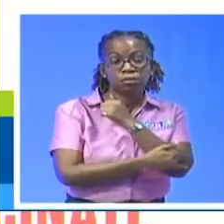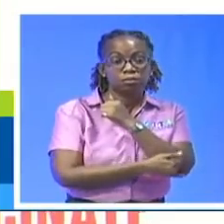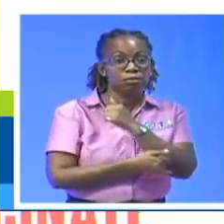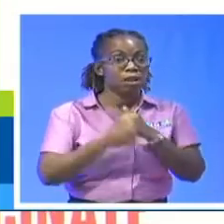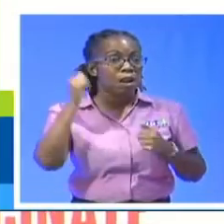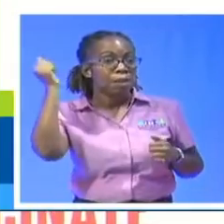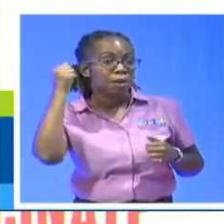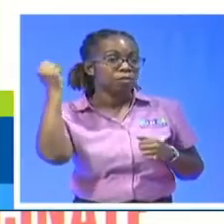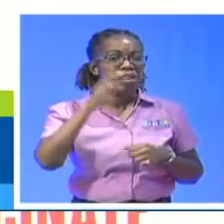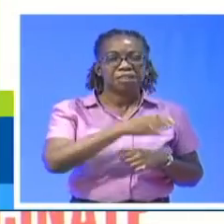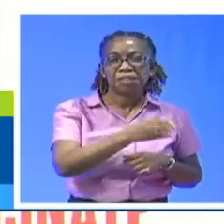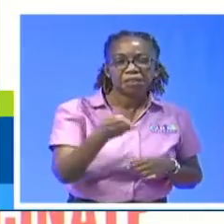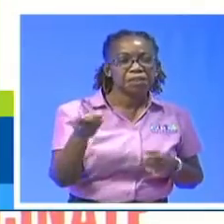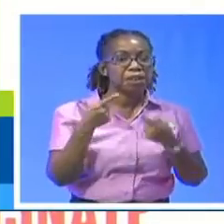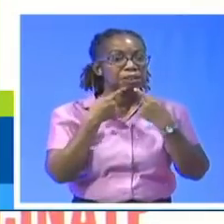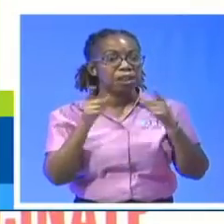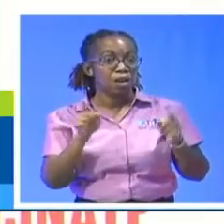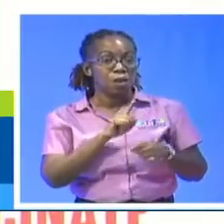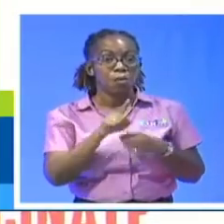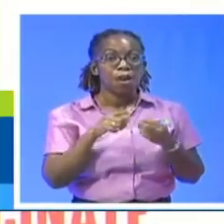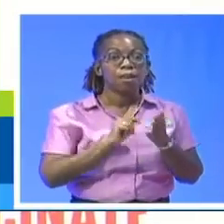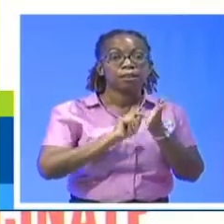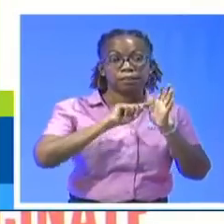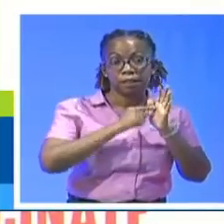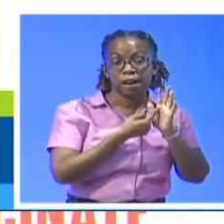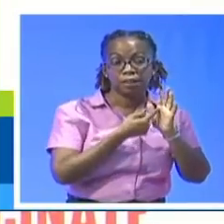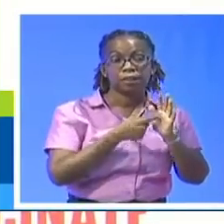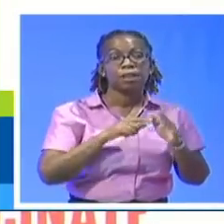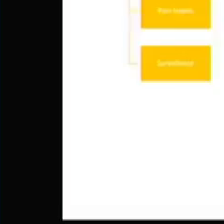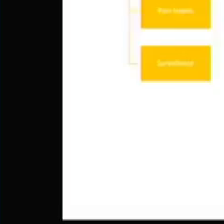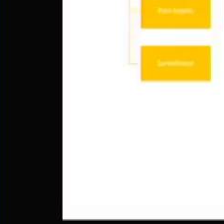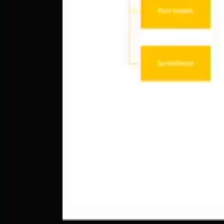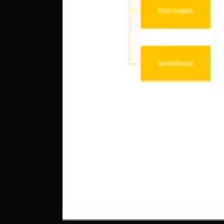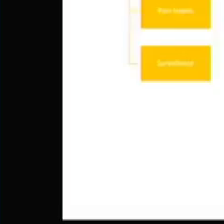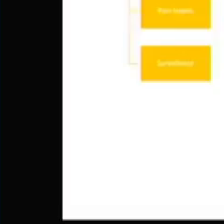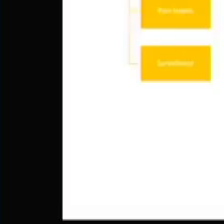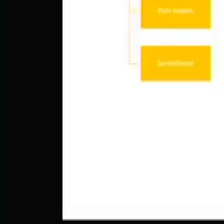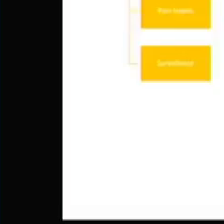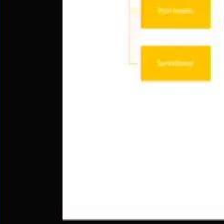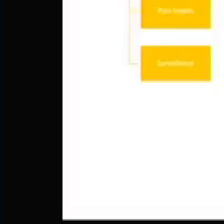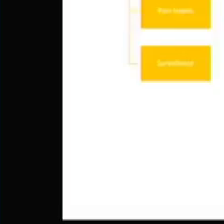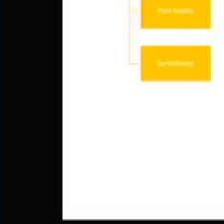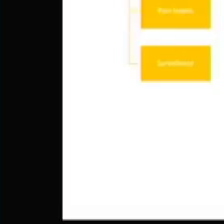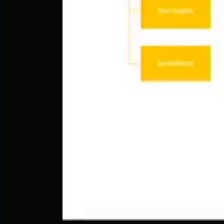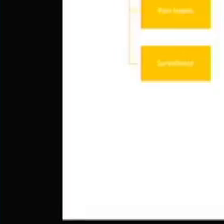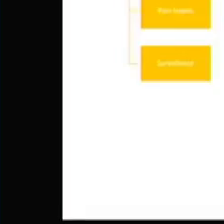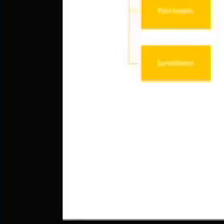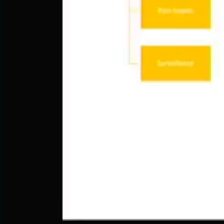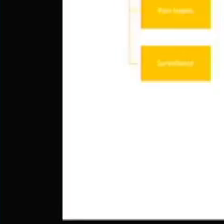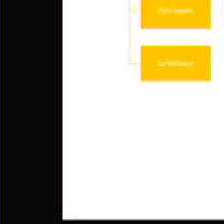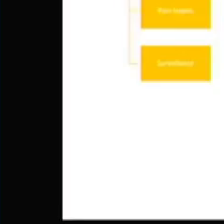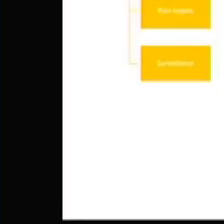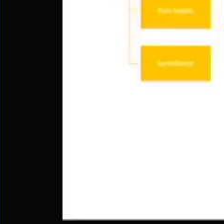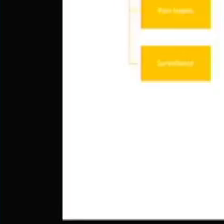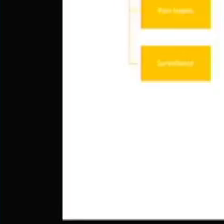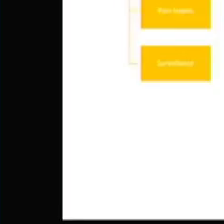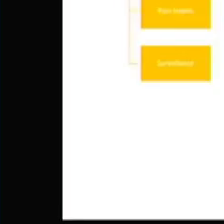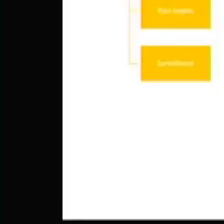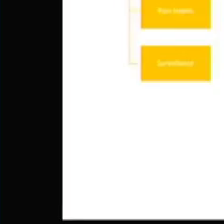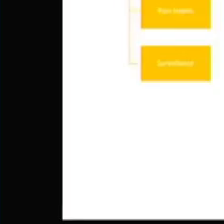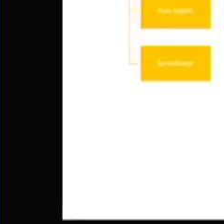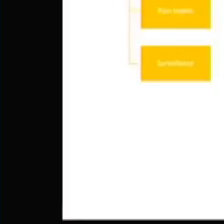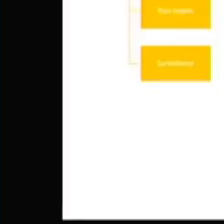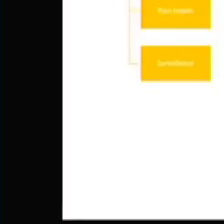When is the HEOC activated? Our HEOC is activated when response capacity is exceeded or expected to be